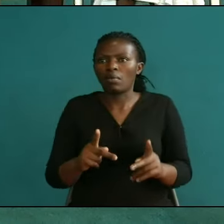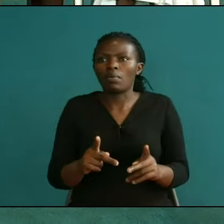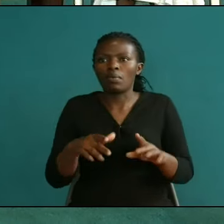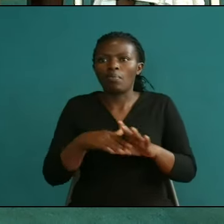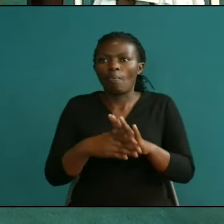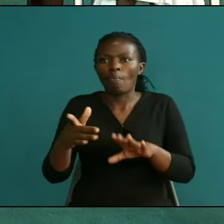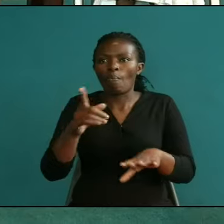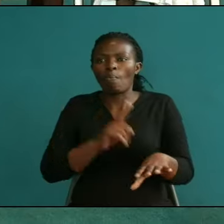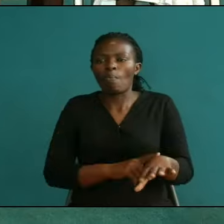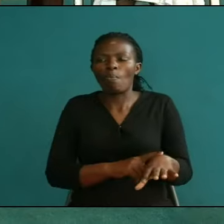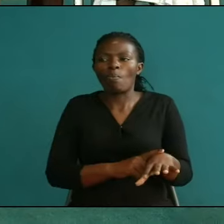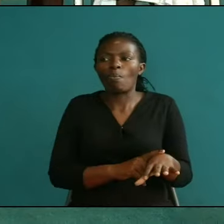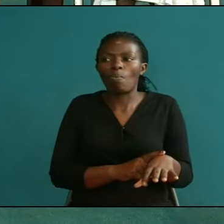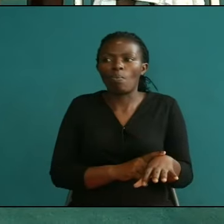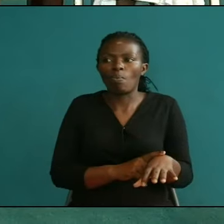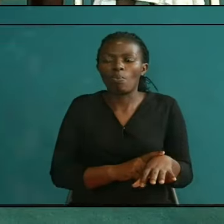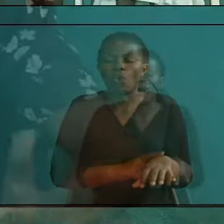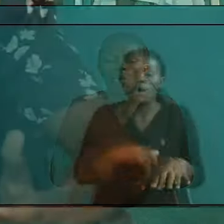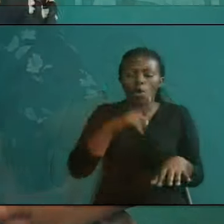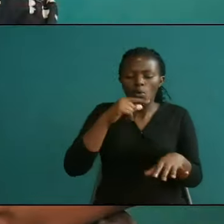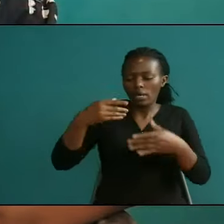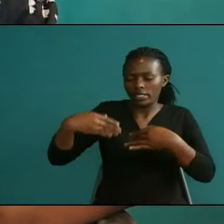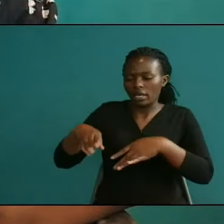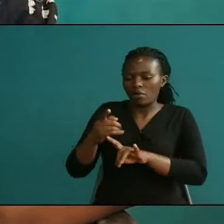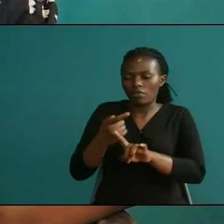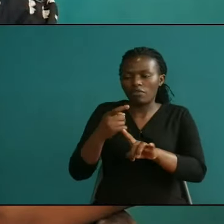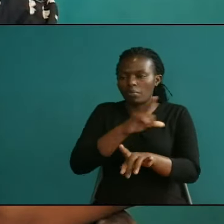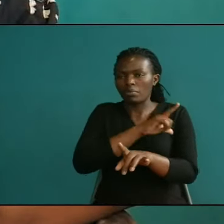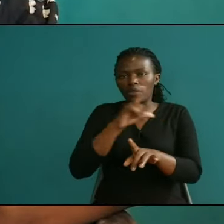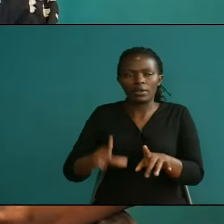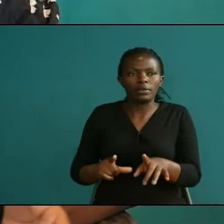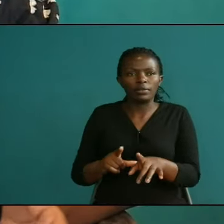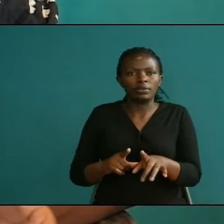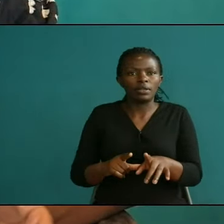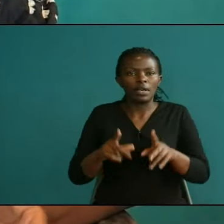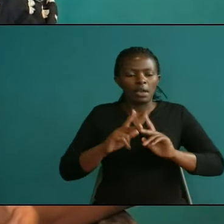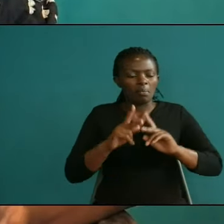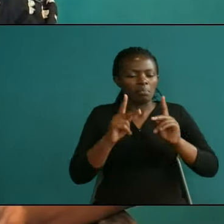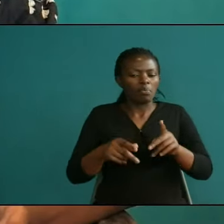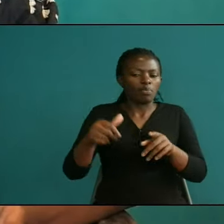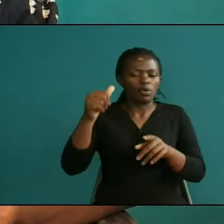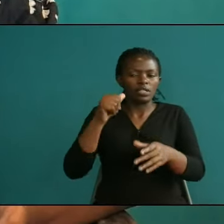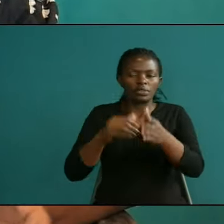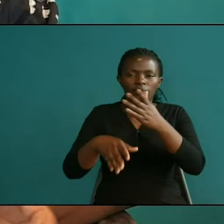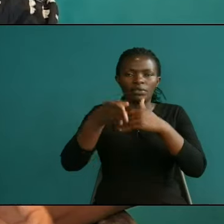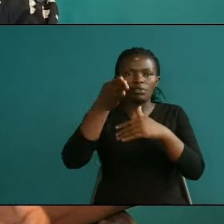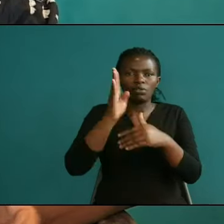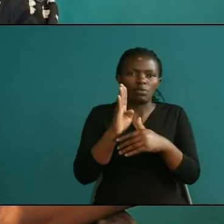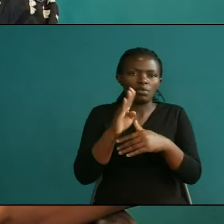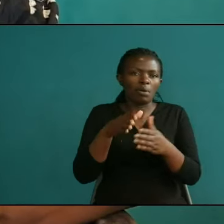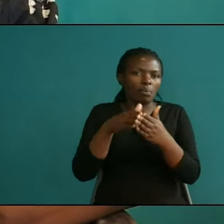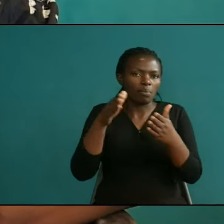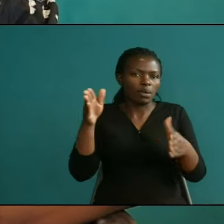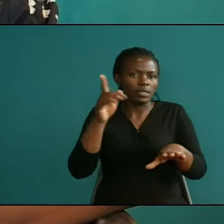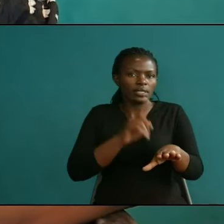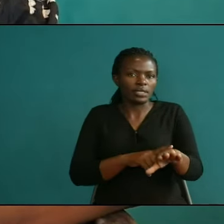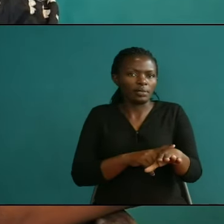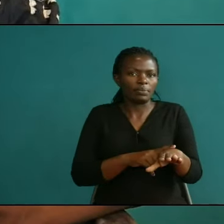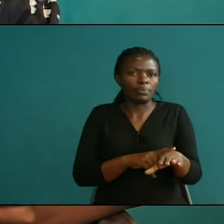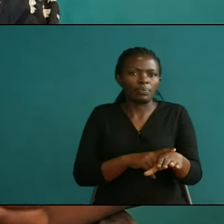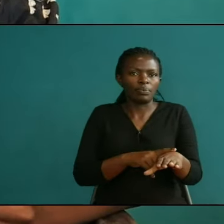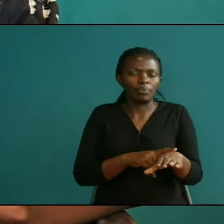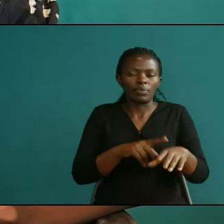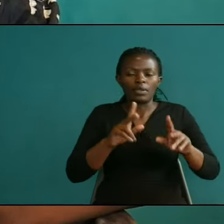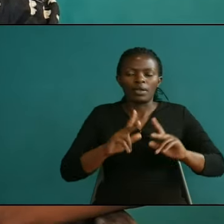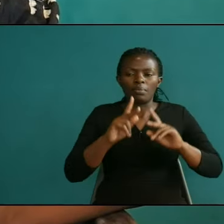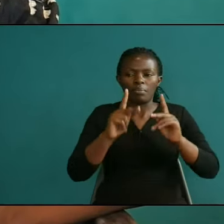that time strayed away from God. We see people rejecting God in most of times. You see people, even